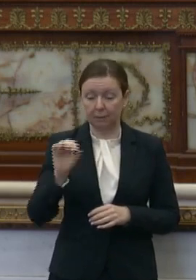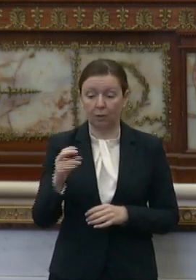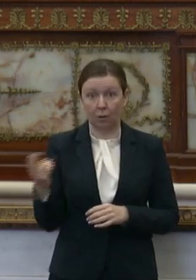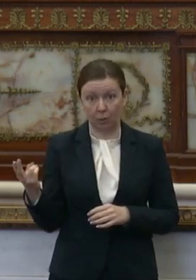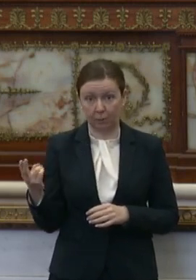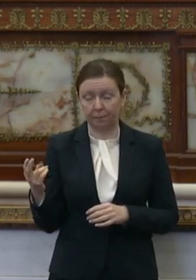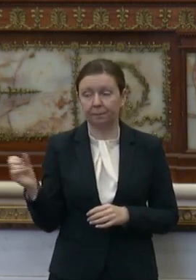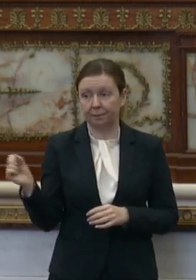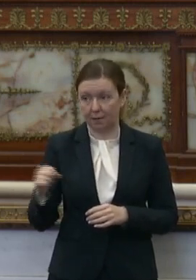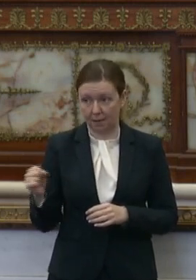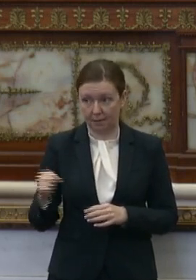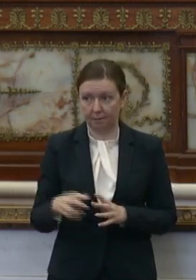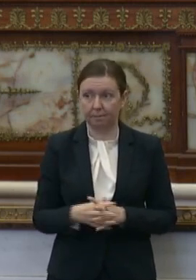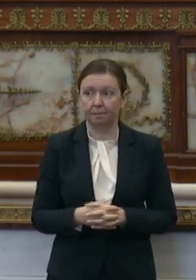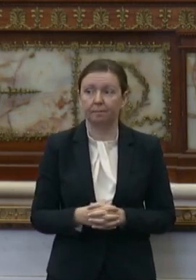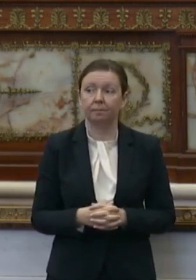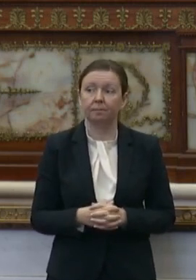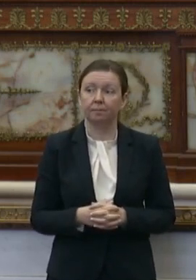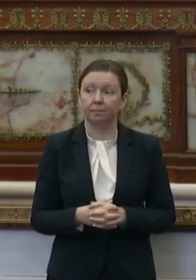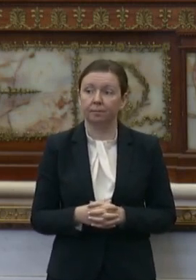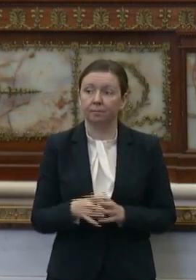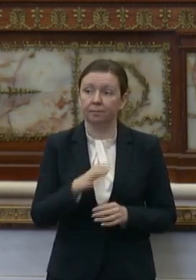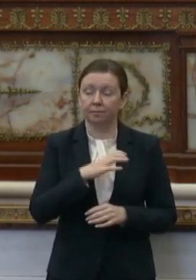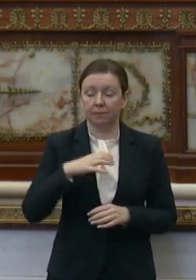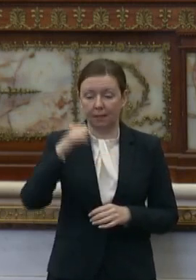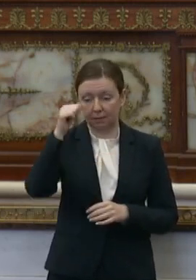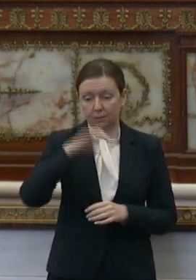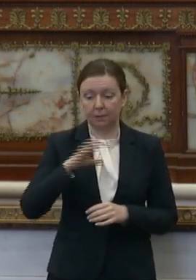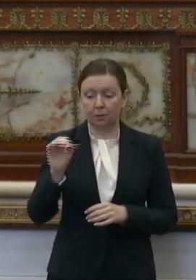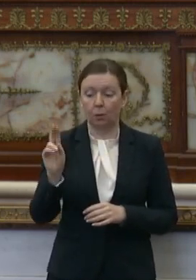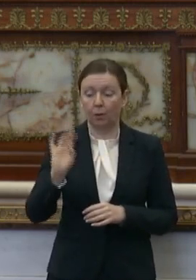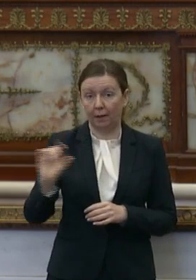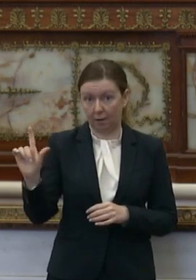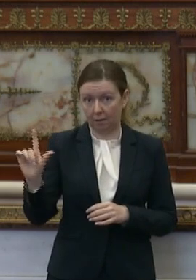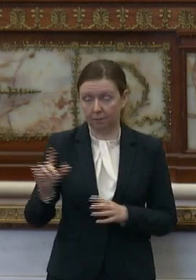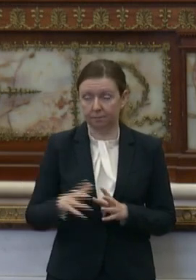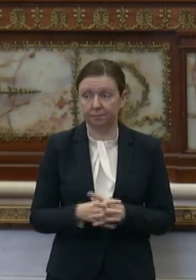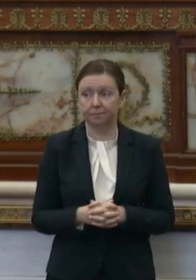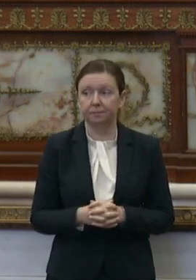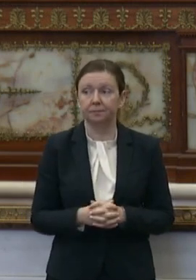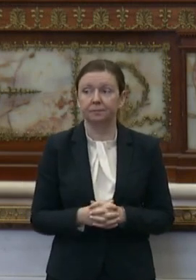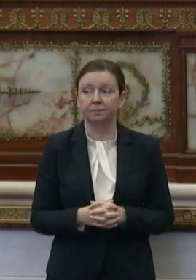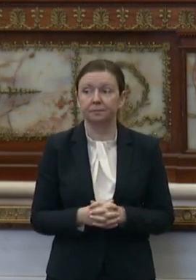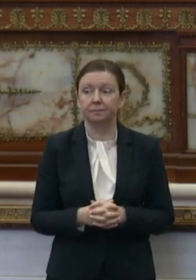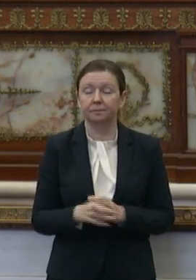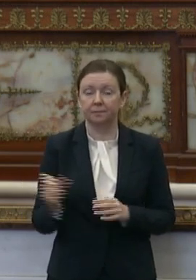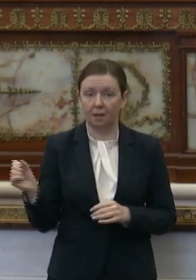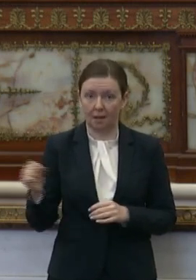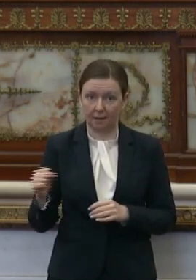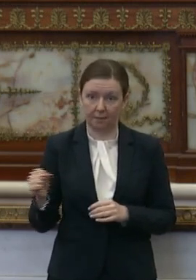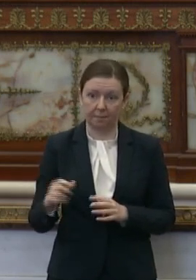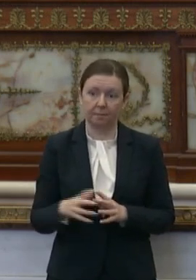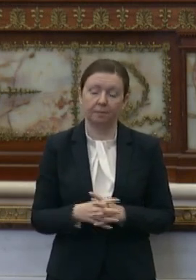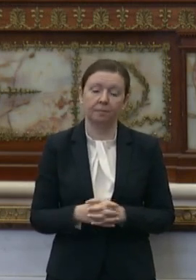Aye. Councilman O'Neill? Aye.